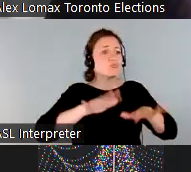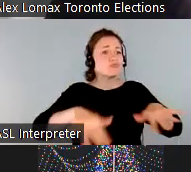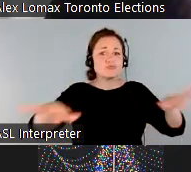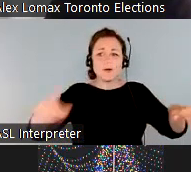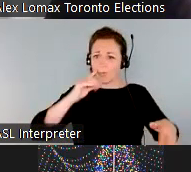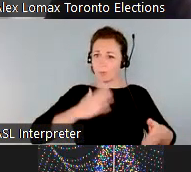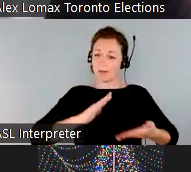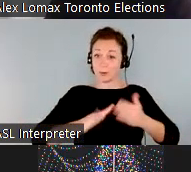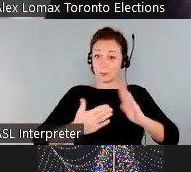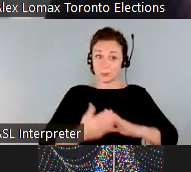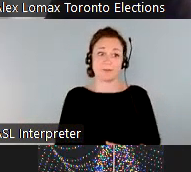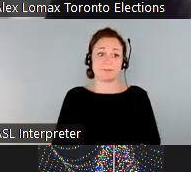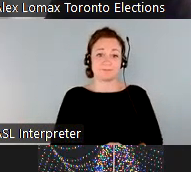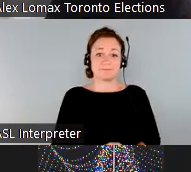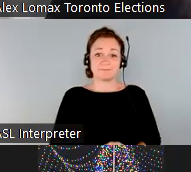slide, please.